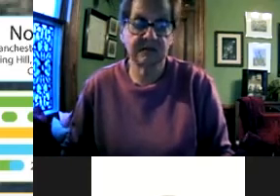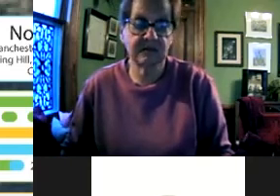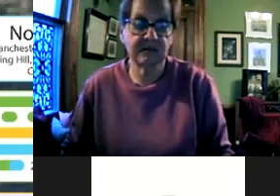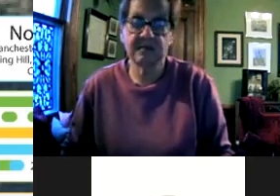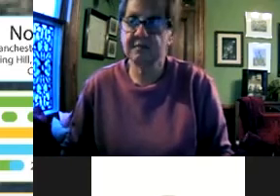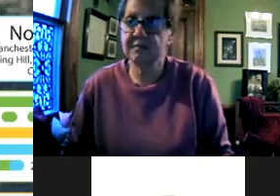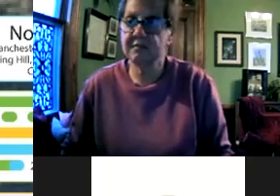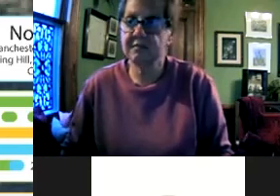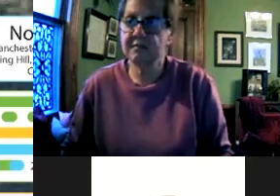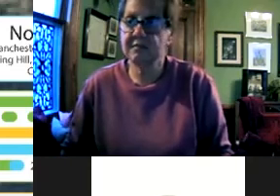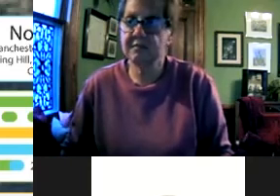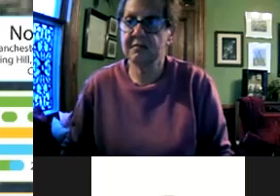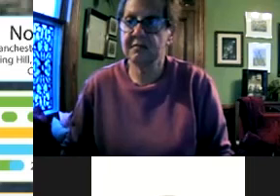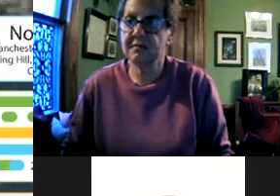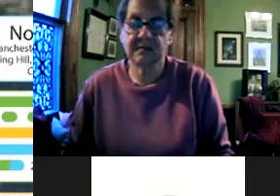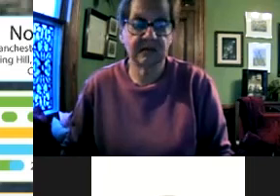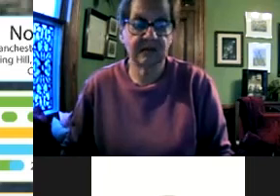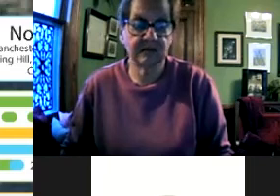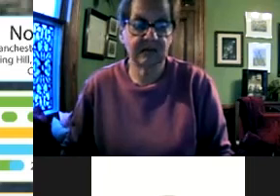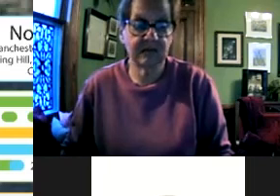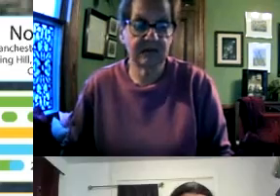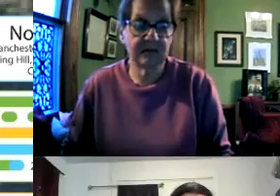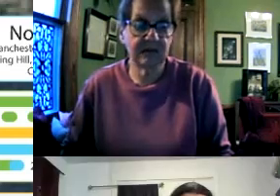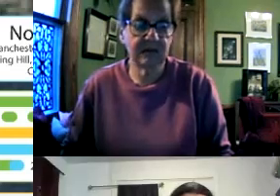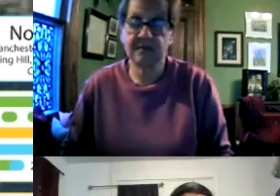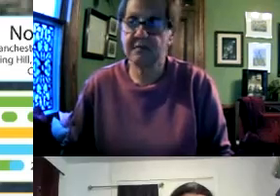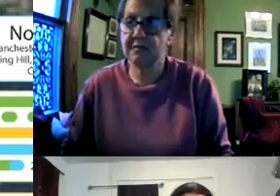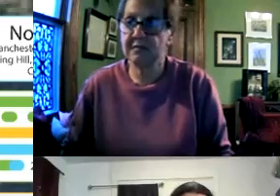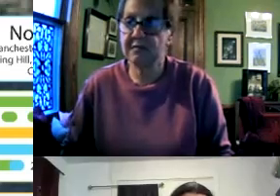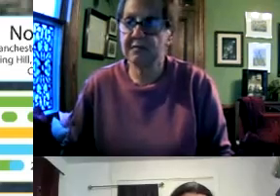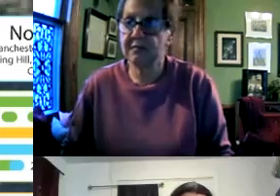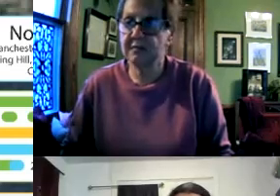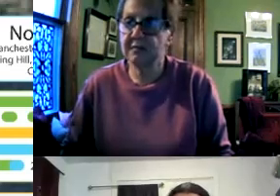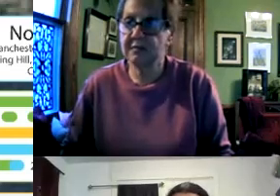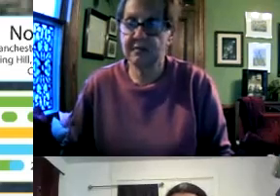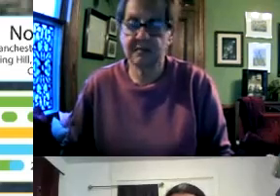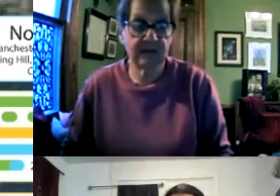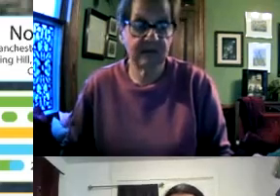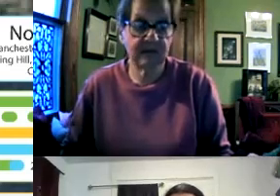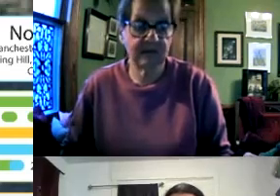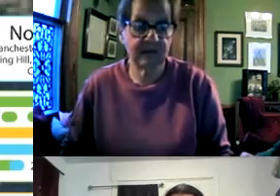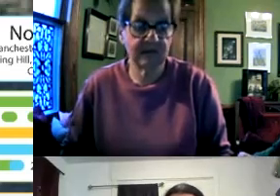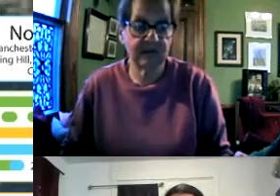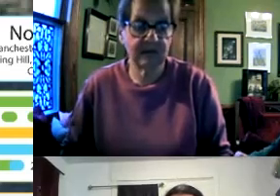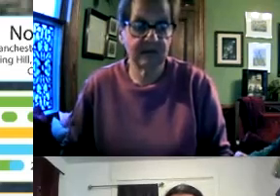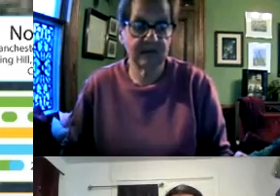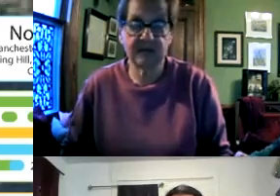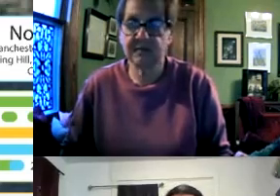you for that, Mary. And now we have, I believe, Robert's wife. Please unmute